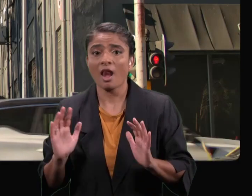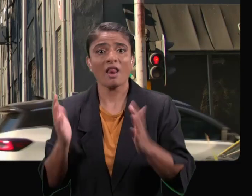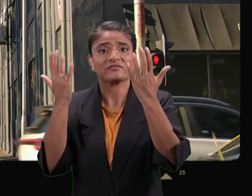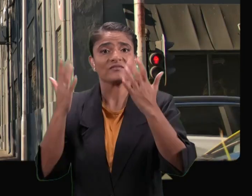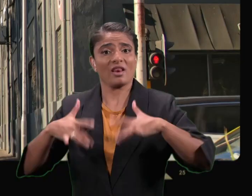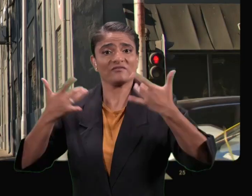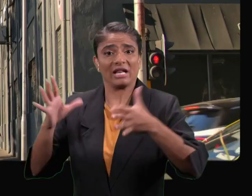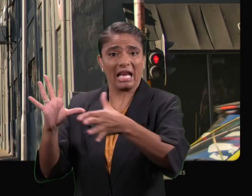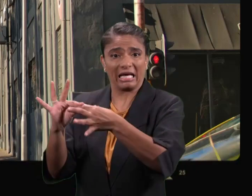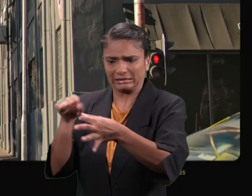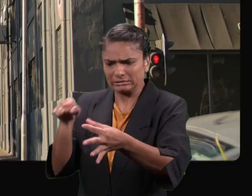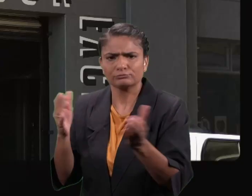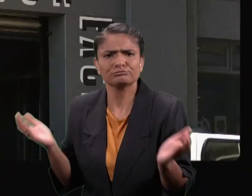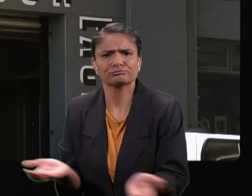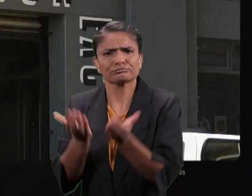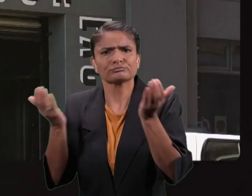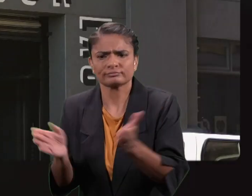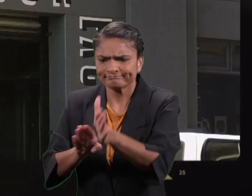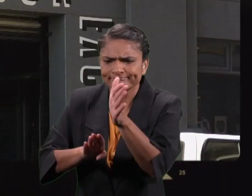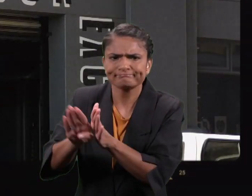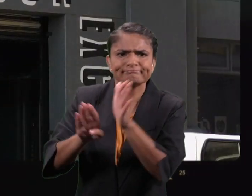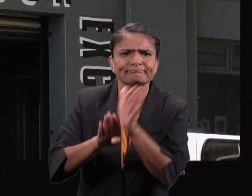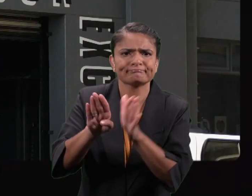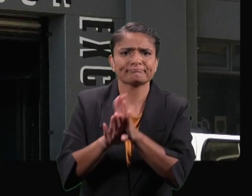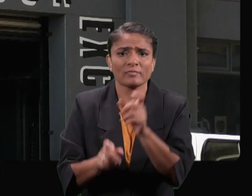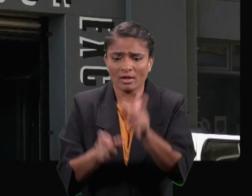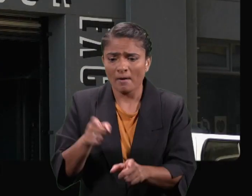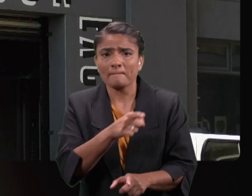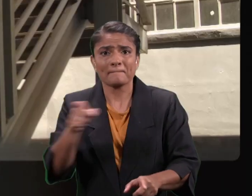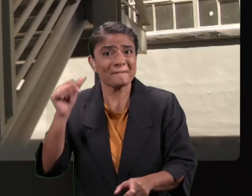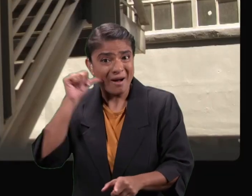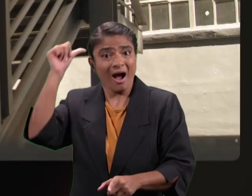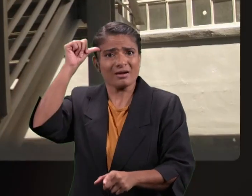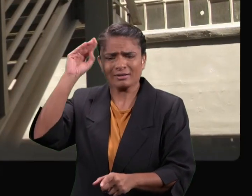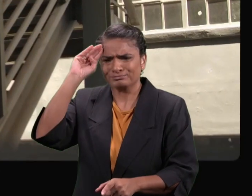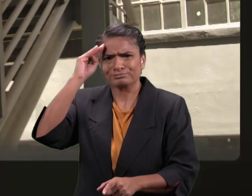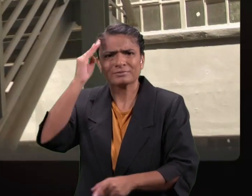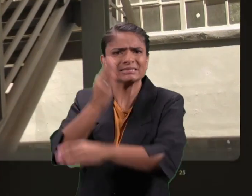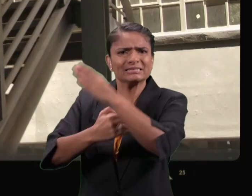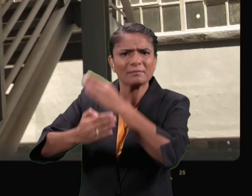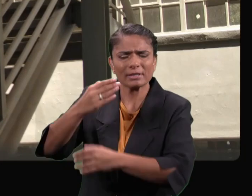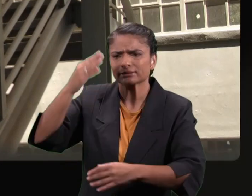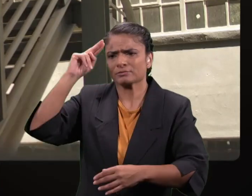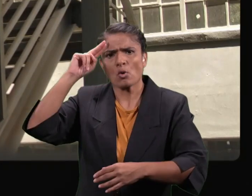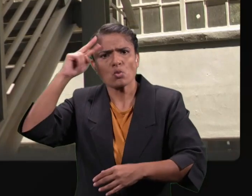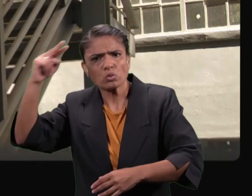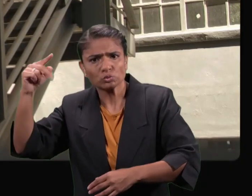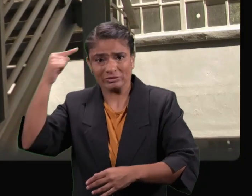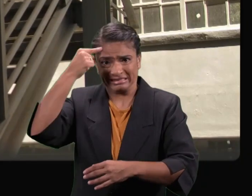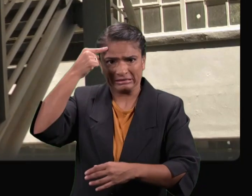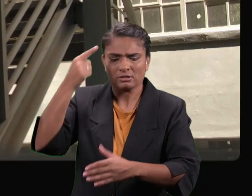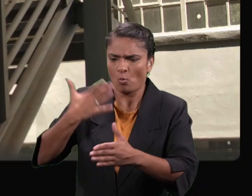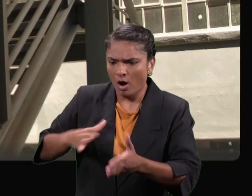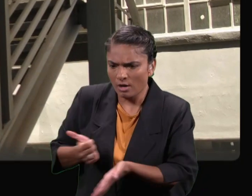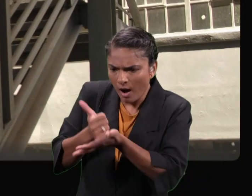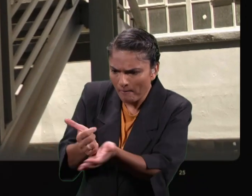At the Living Link, they promise to continuously develop and enhance the potential of adults with intellectual impairments and neurodiversity. Their aim